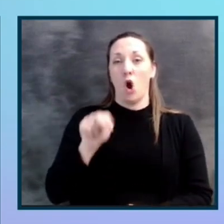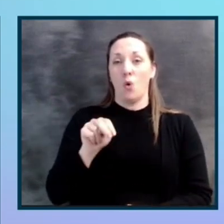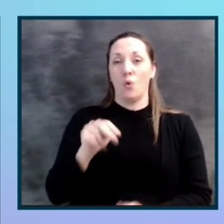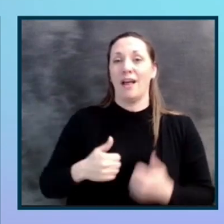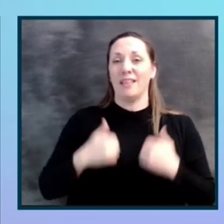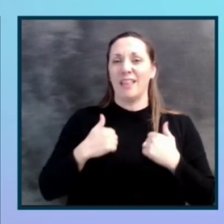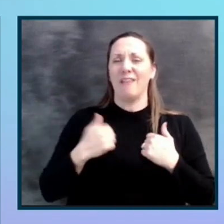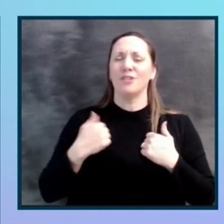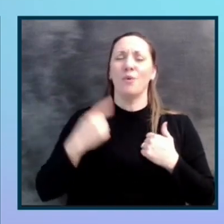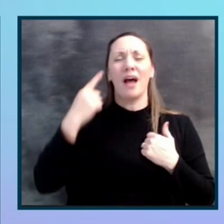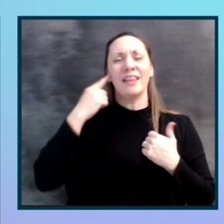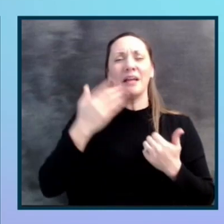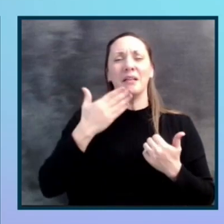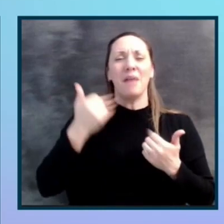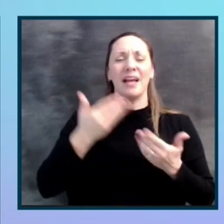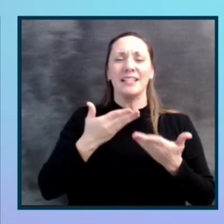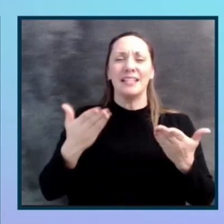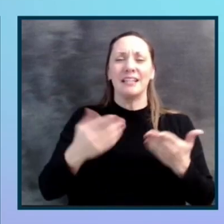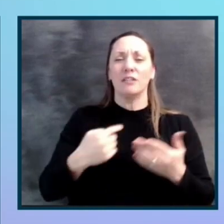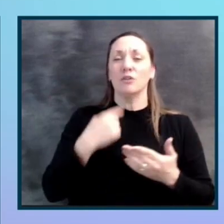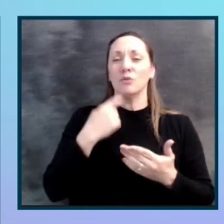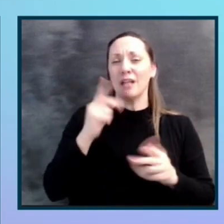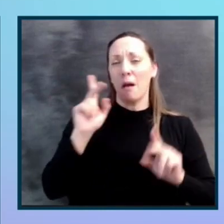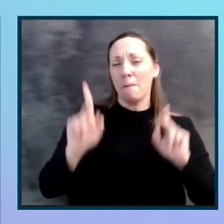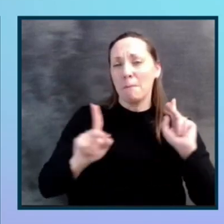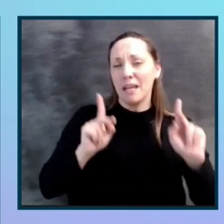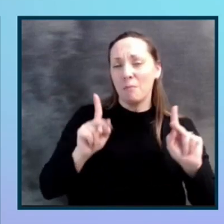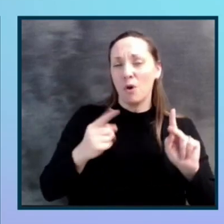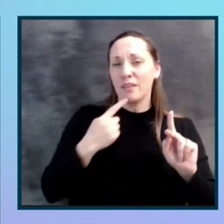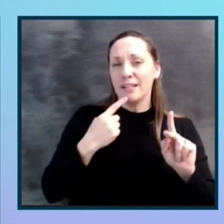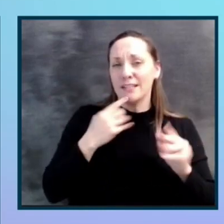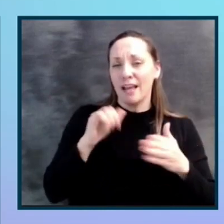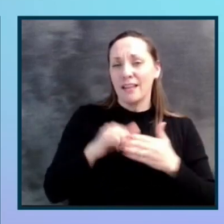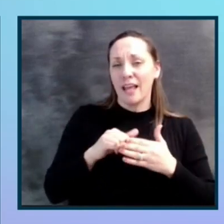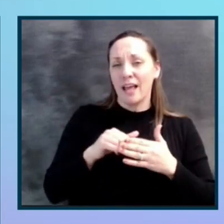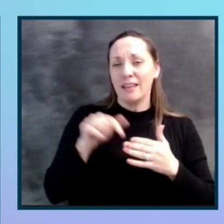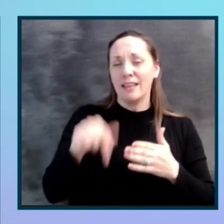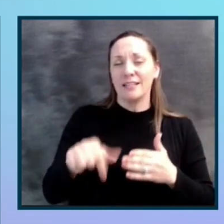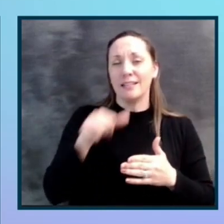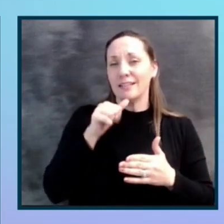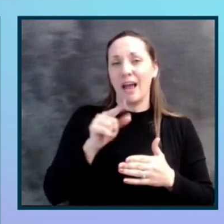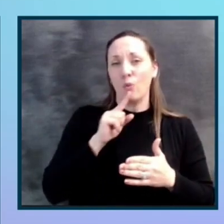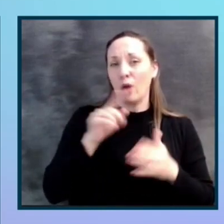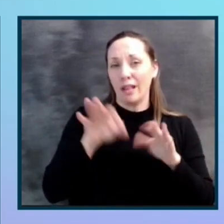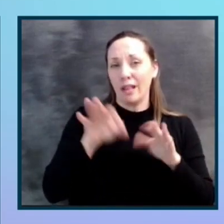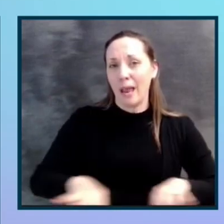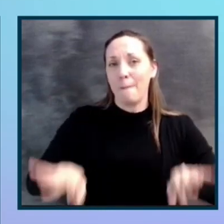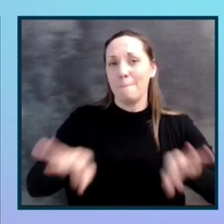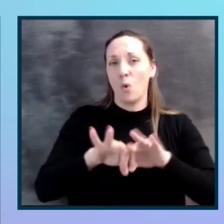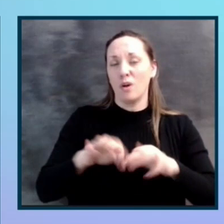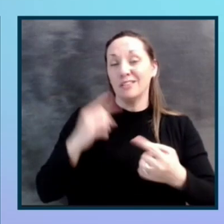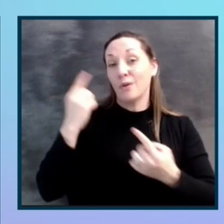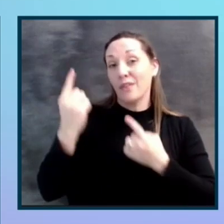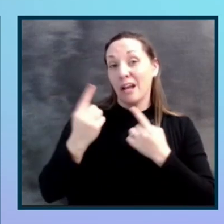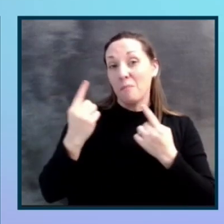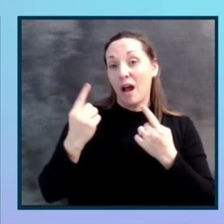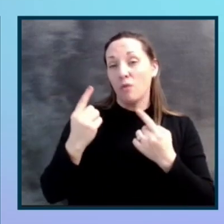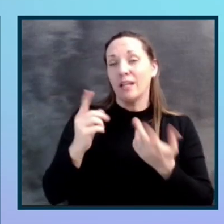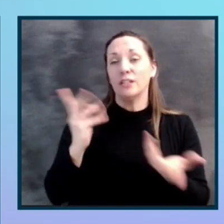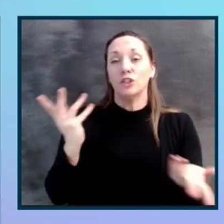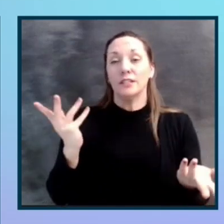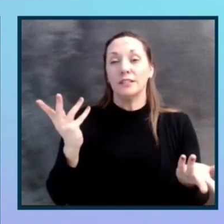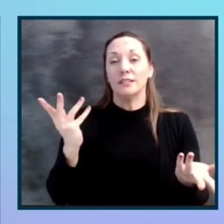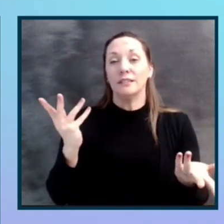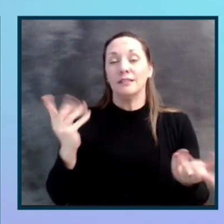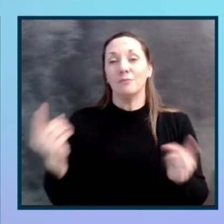tell people who say that, this isn't really that important to think about, is just to kind of bring it